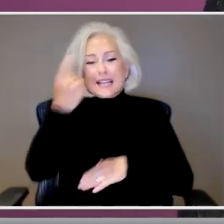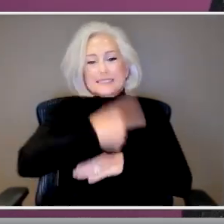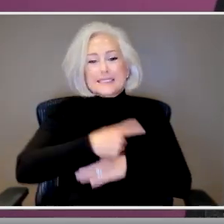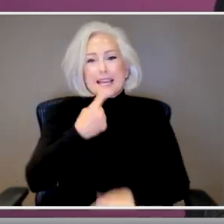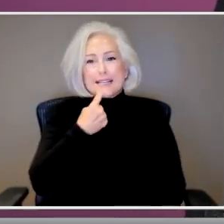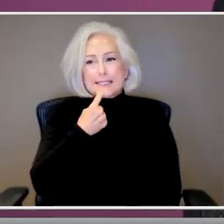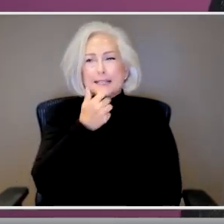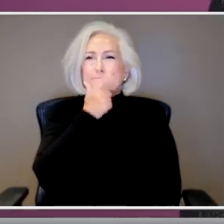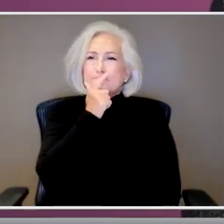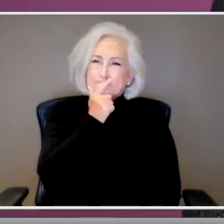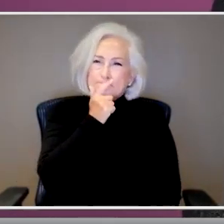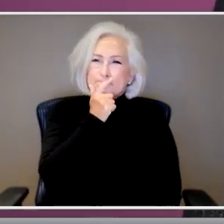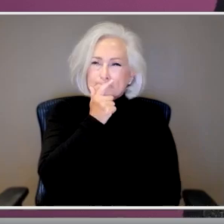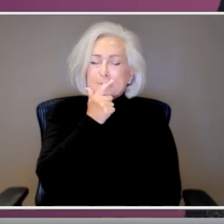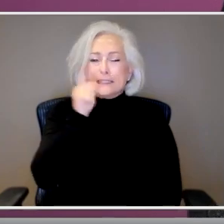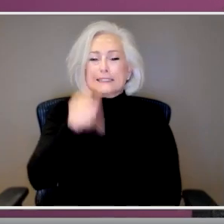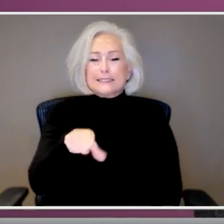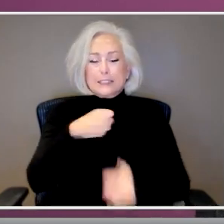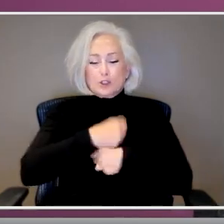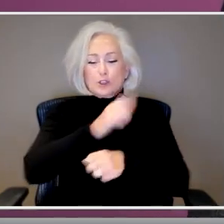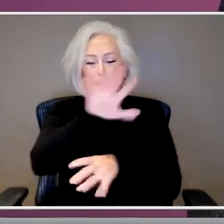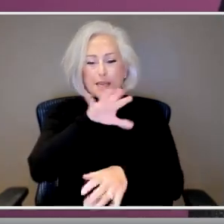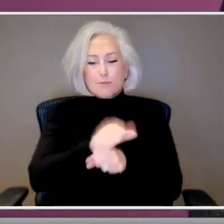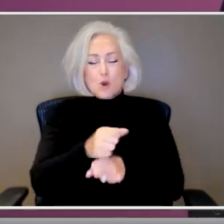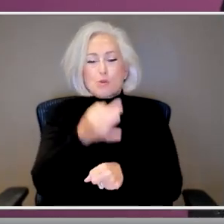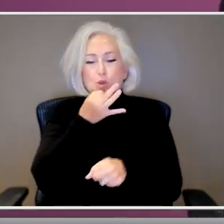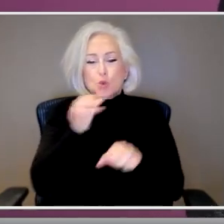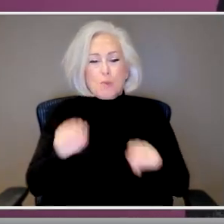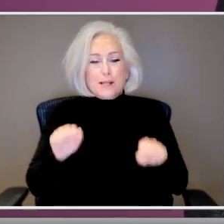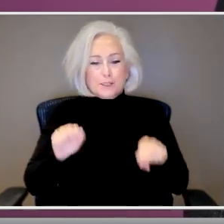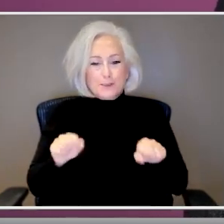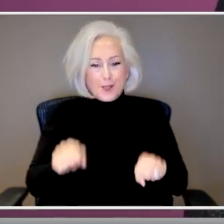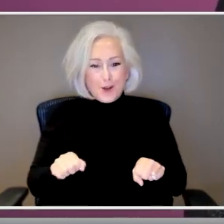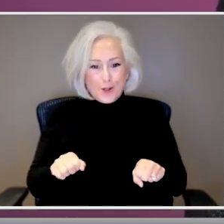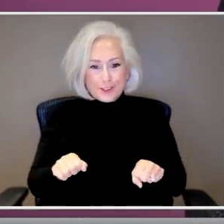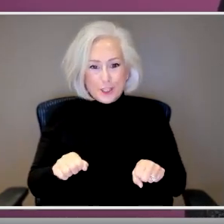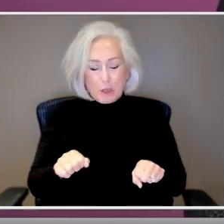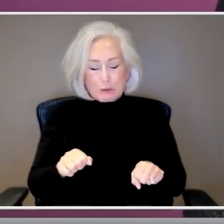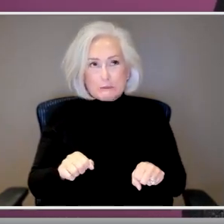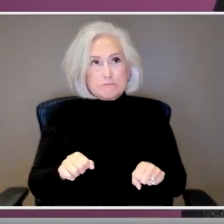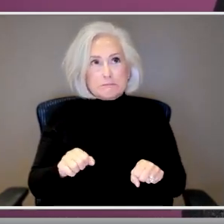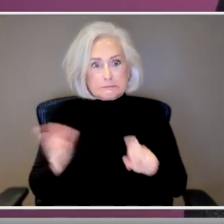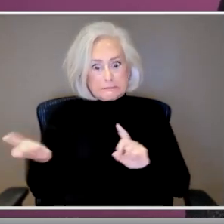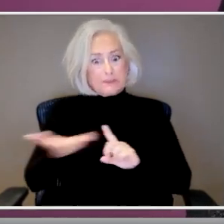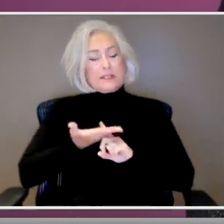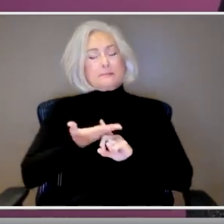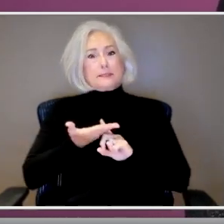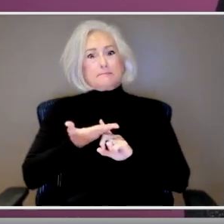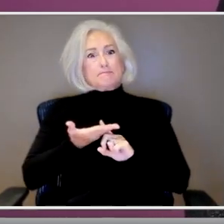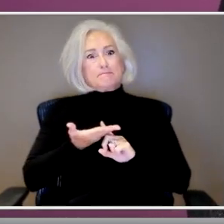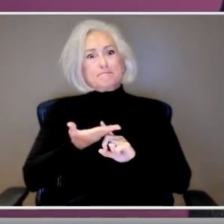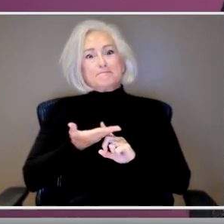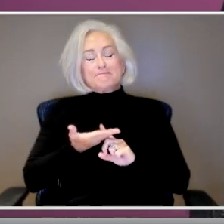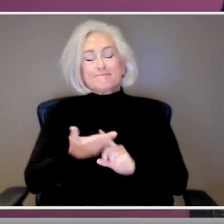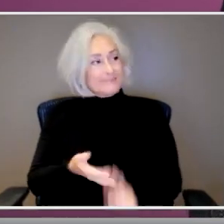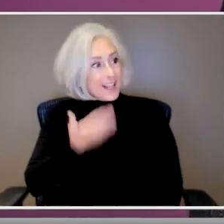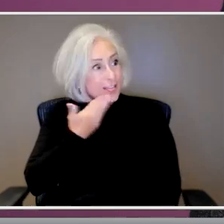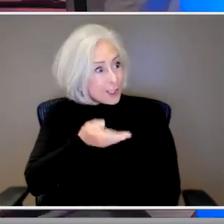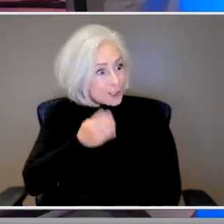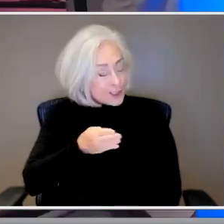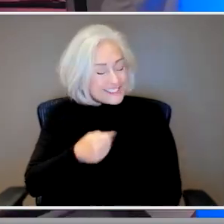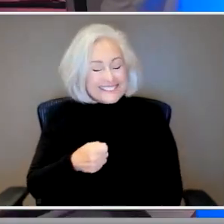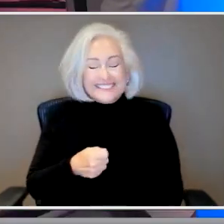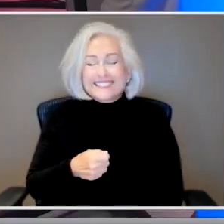that appointment as soon as we can. Right. And changed my mind. So, Thank goodness. yeah. So I want to